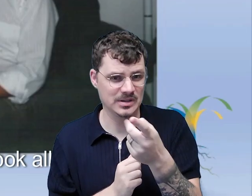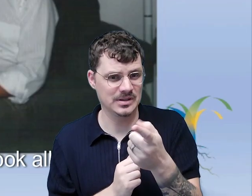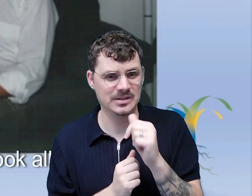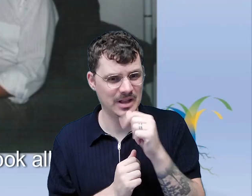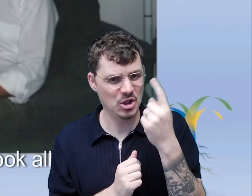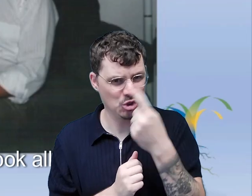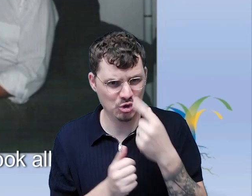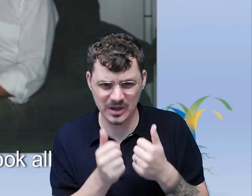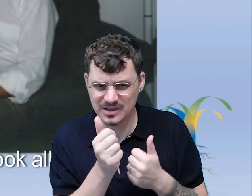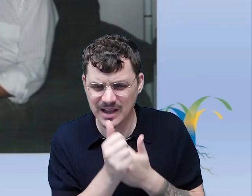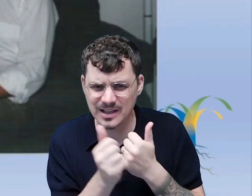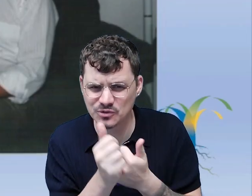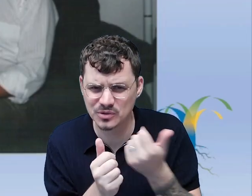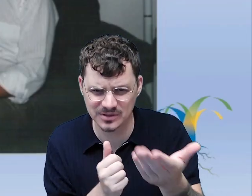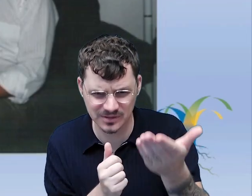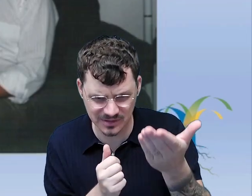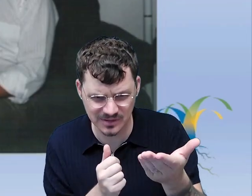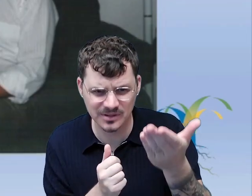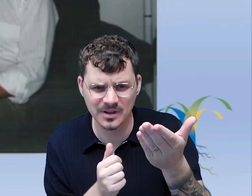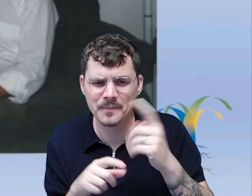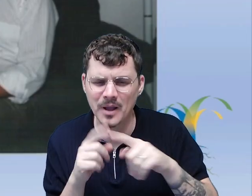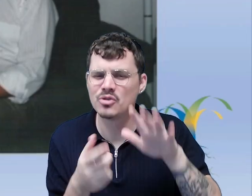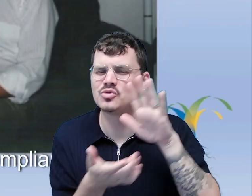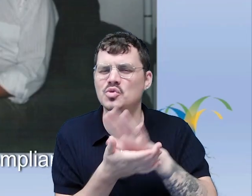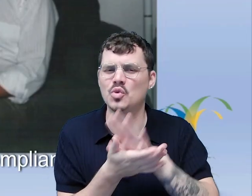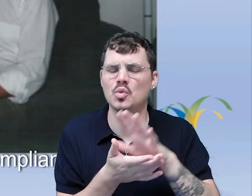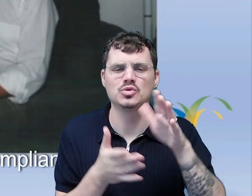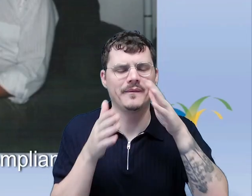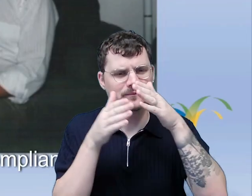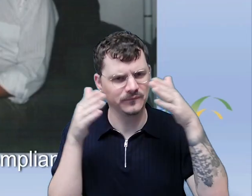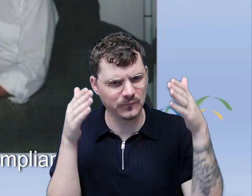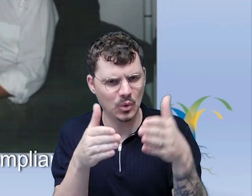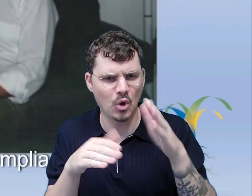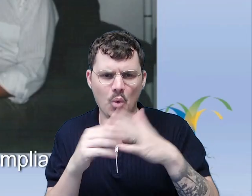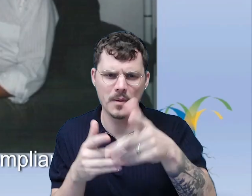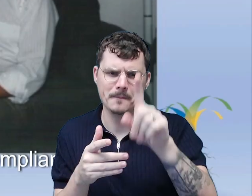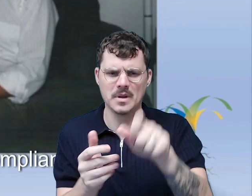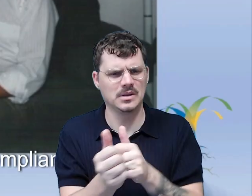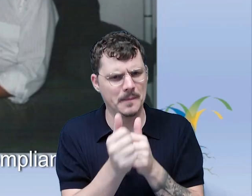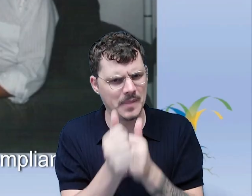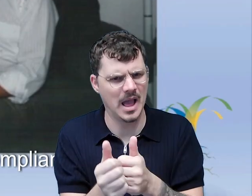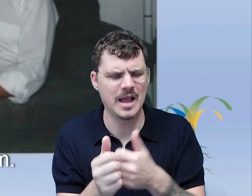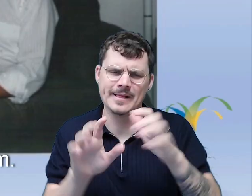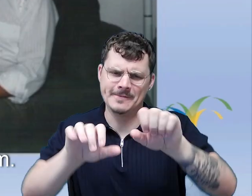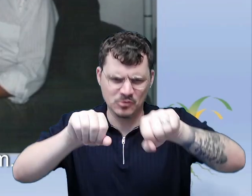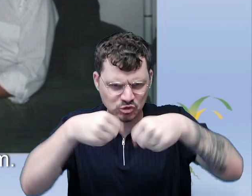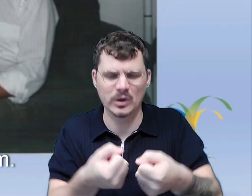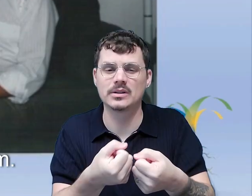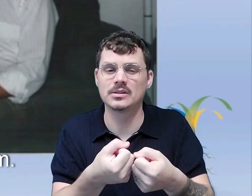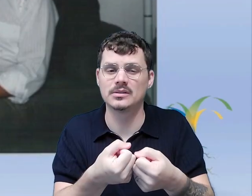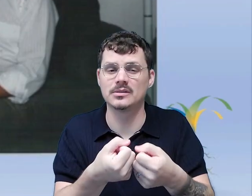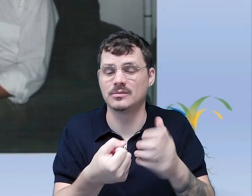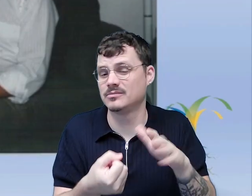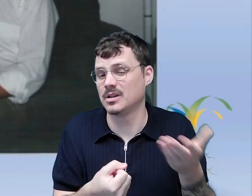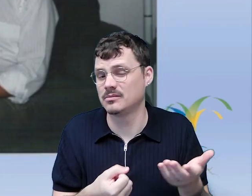can see, he doesn't look all that dangerous. Yet the school was so focused on compliance that that's what they did to